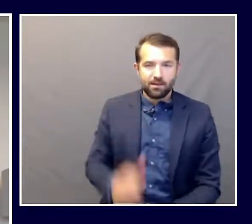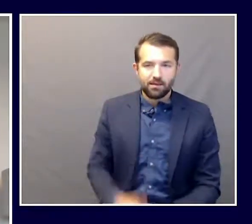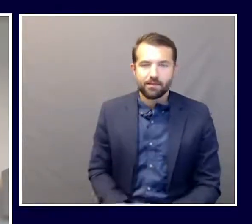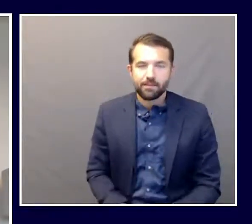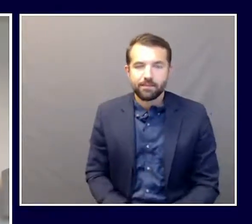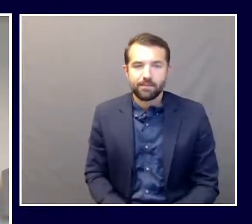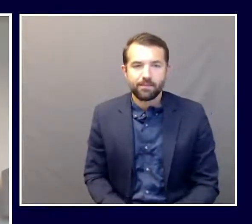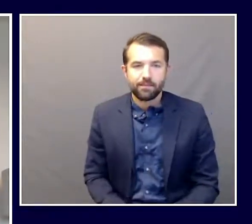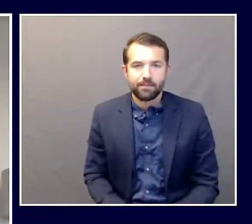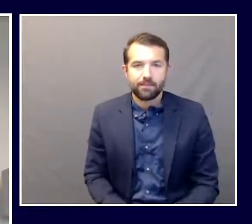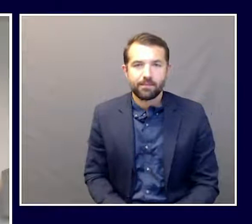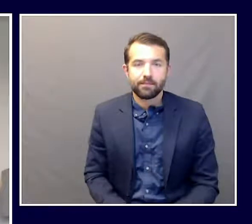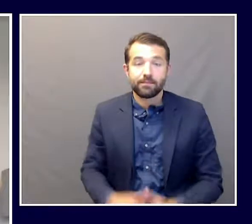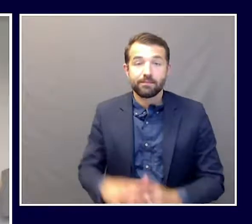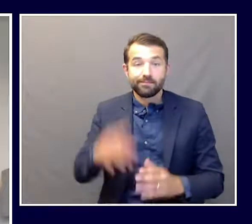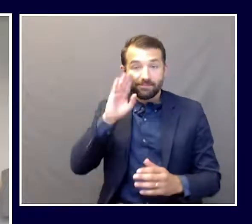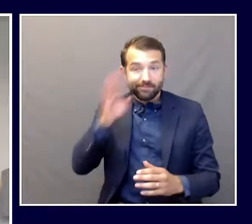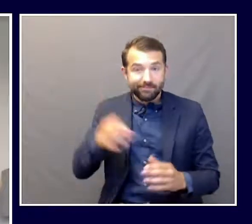Hi, Dr. Shah.